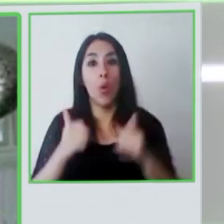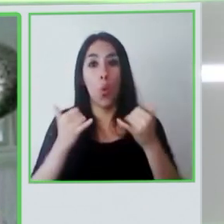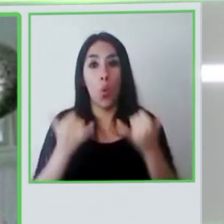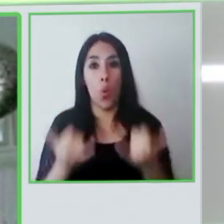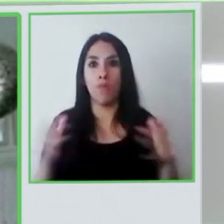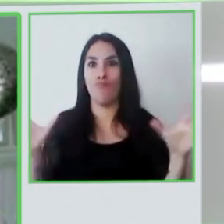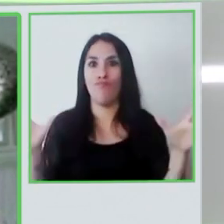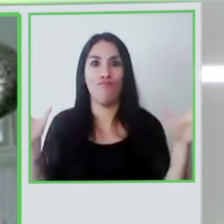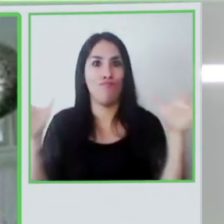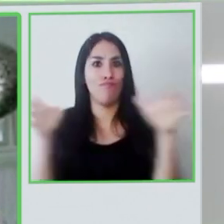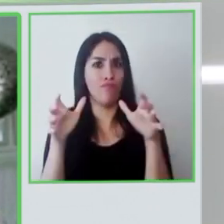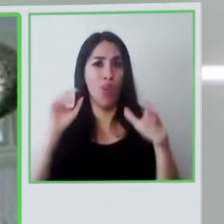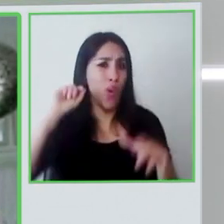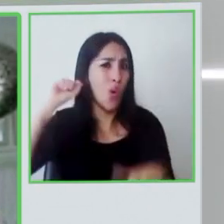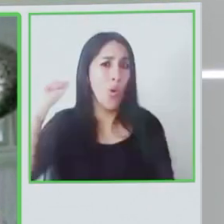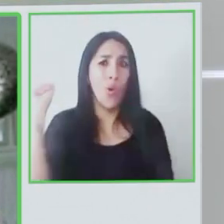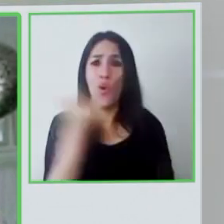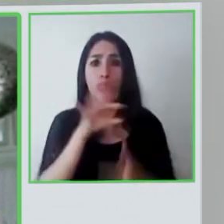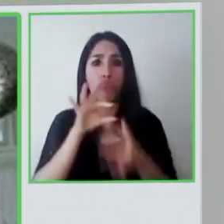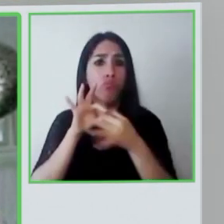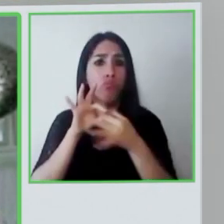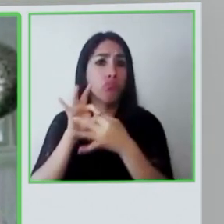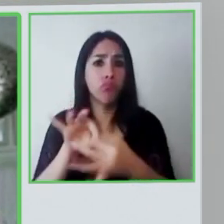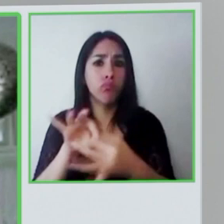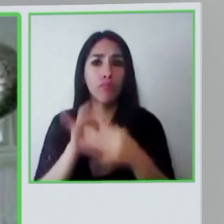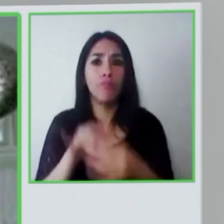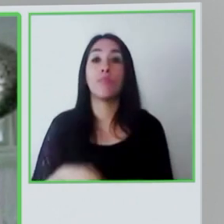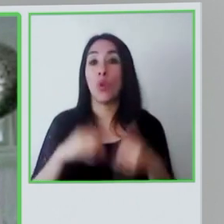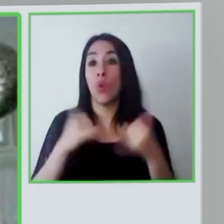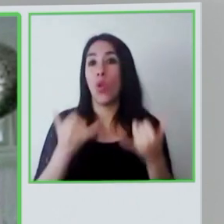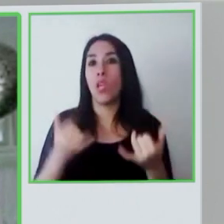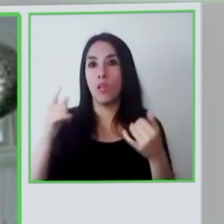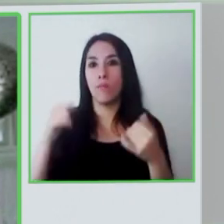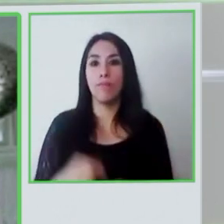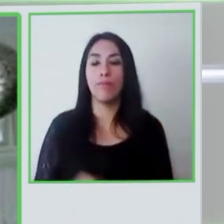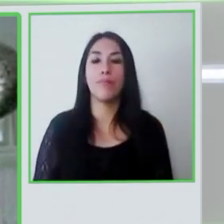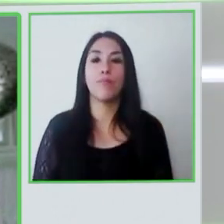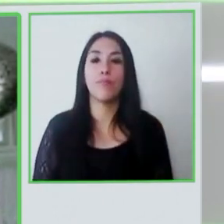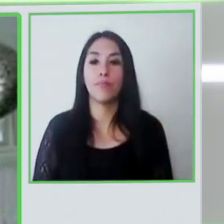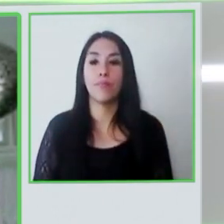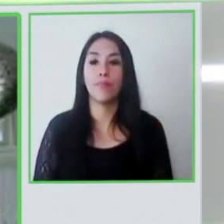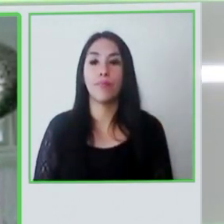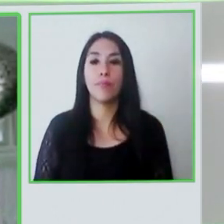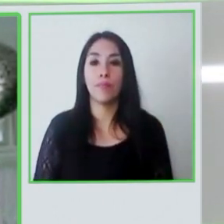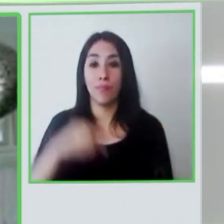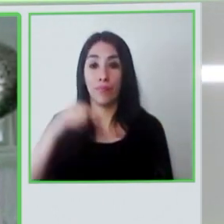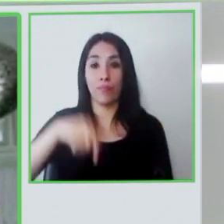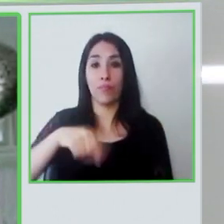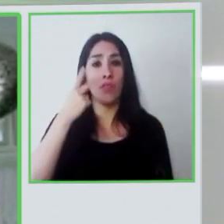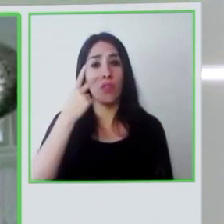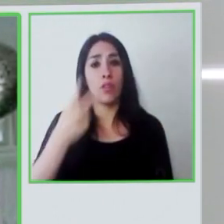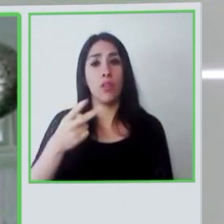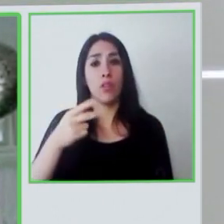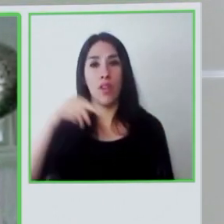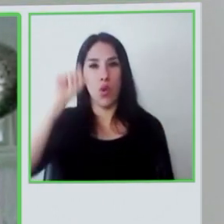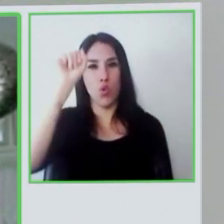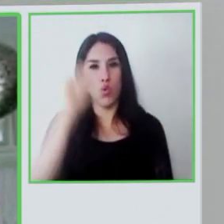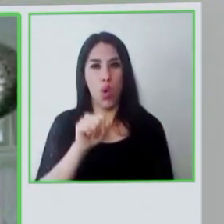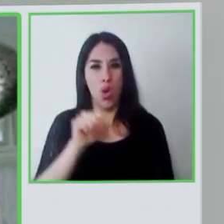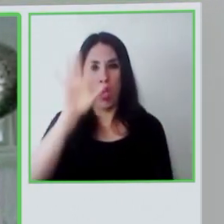over the world, and now I don't see so many groups of employees